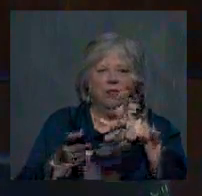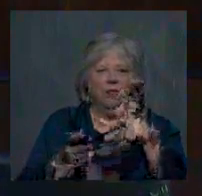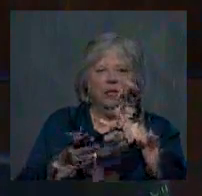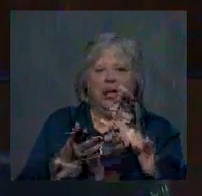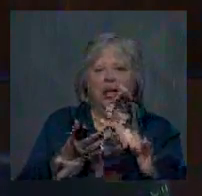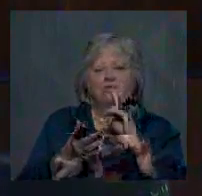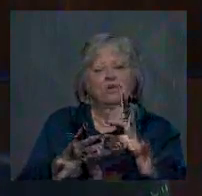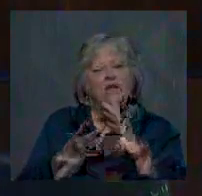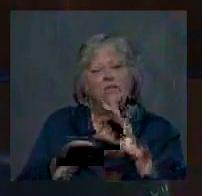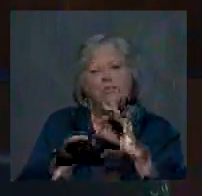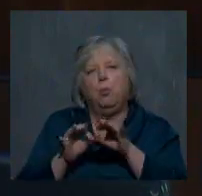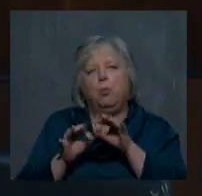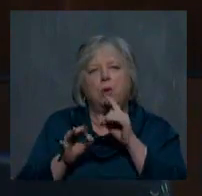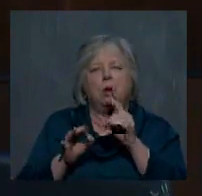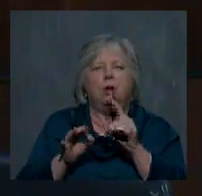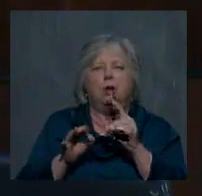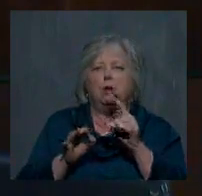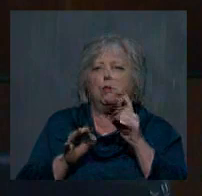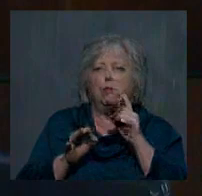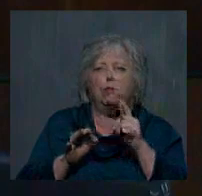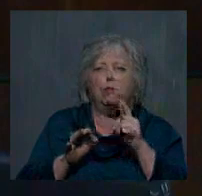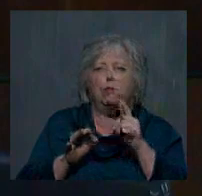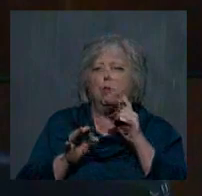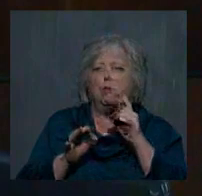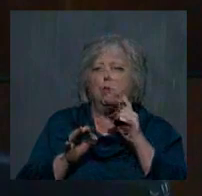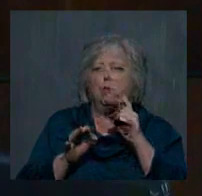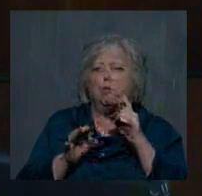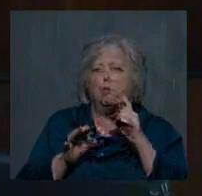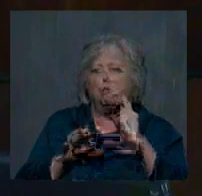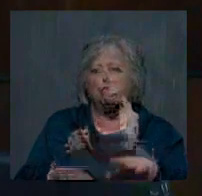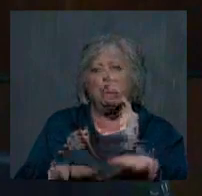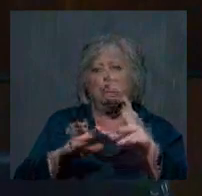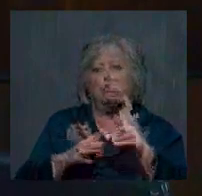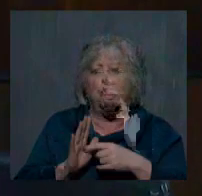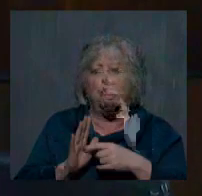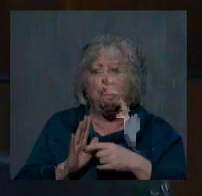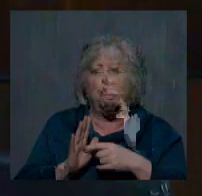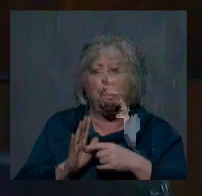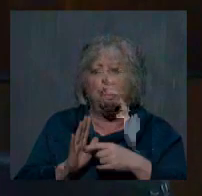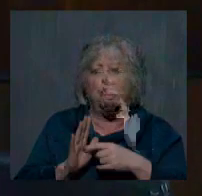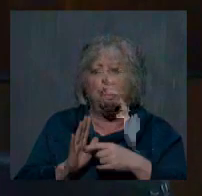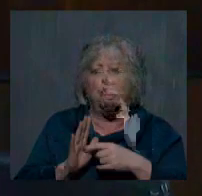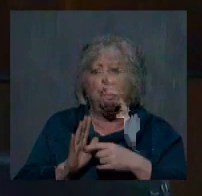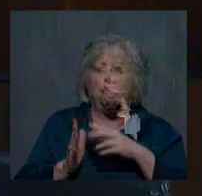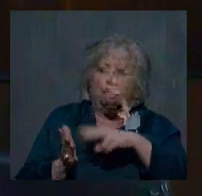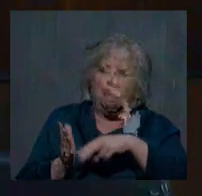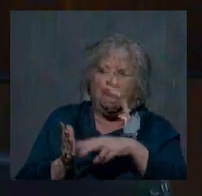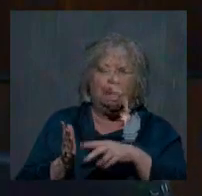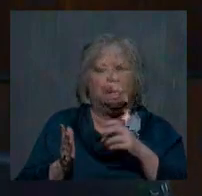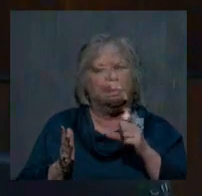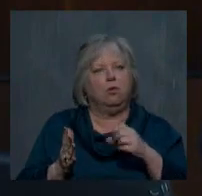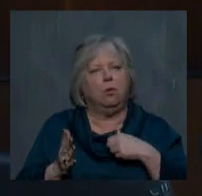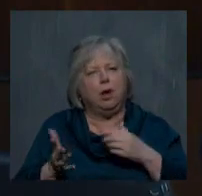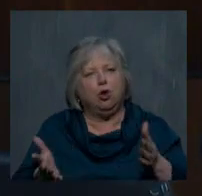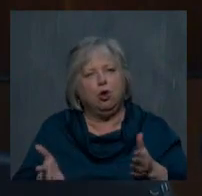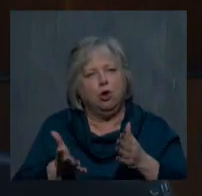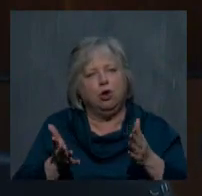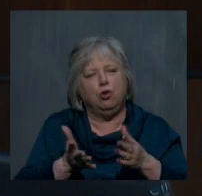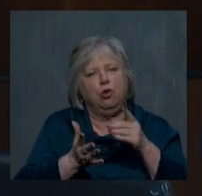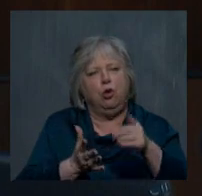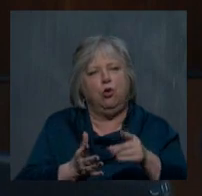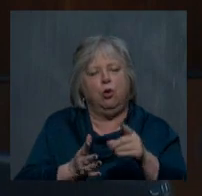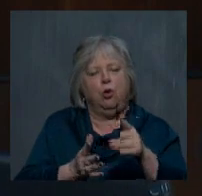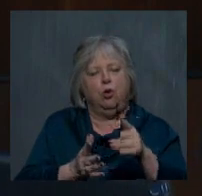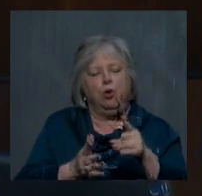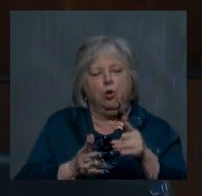is reading. So I would look at that 0 to 3